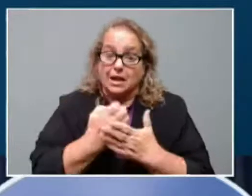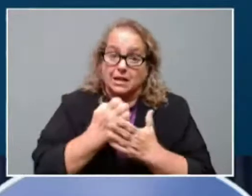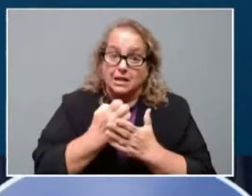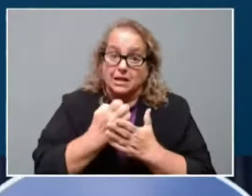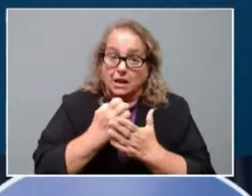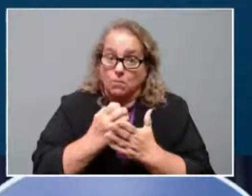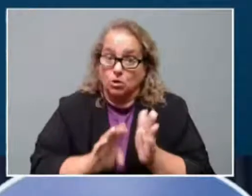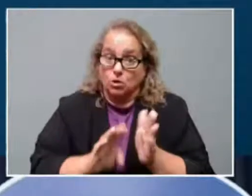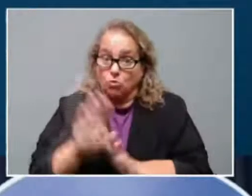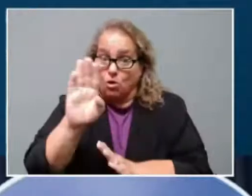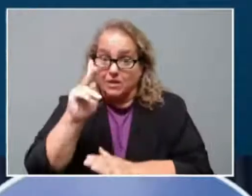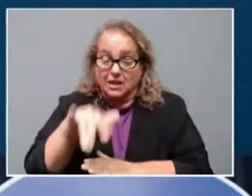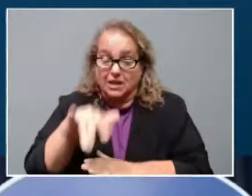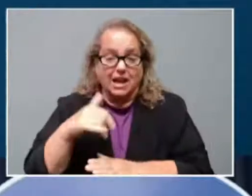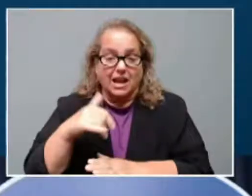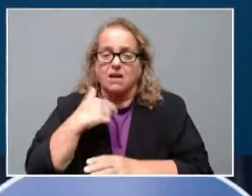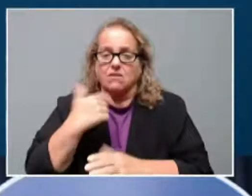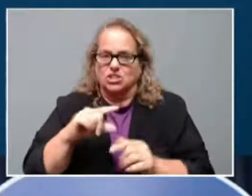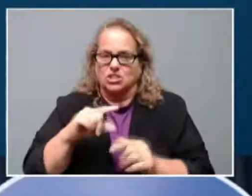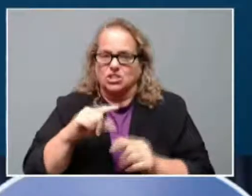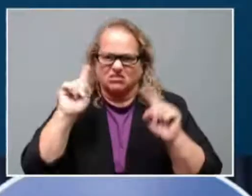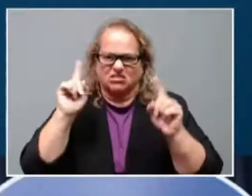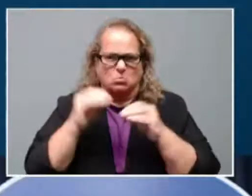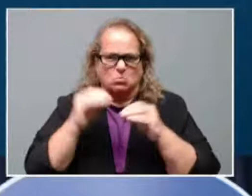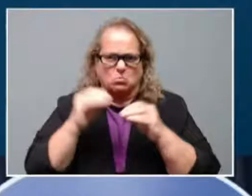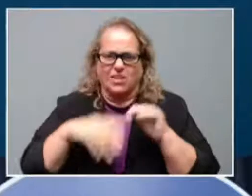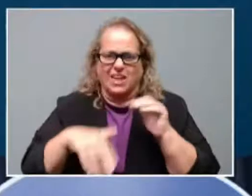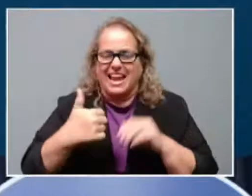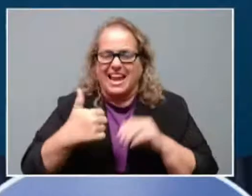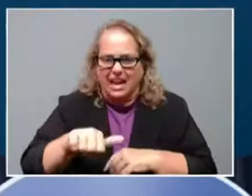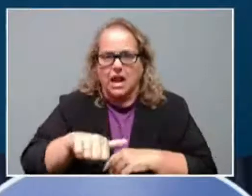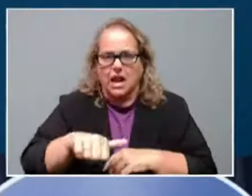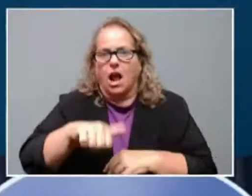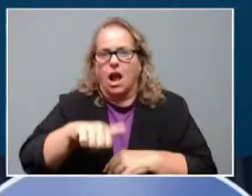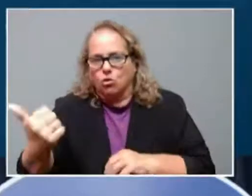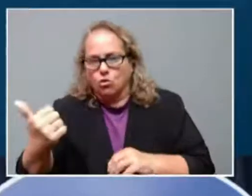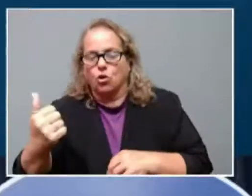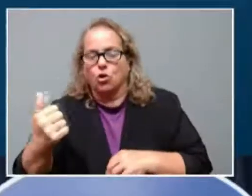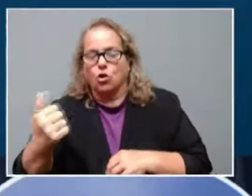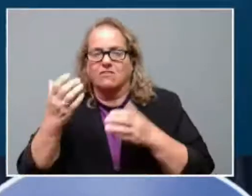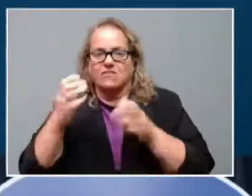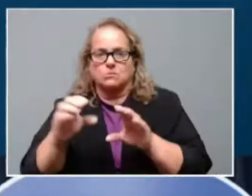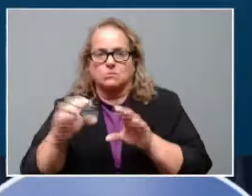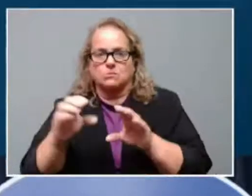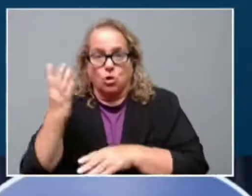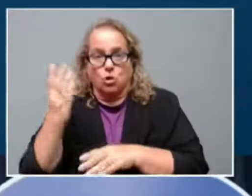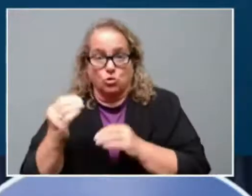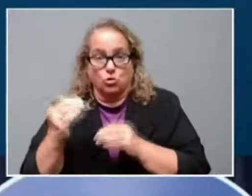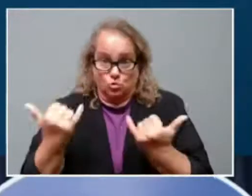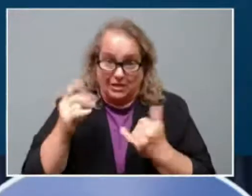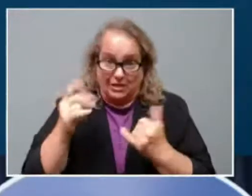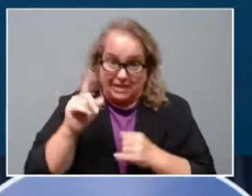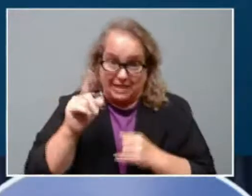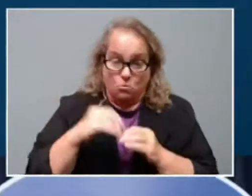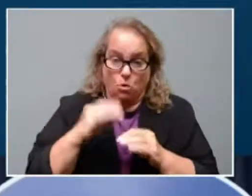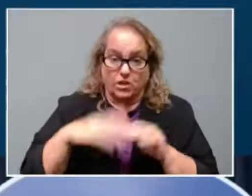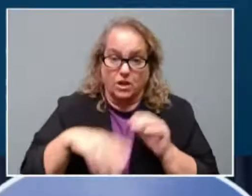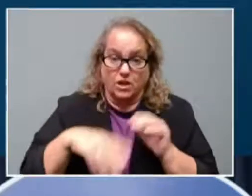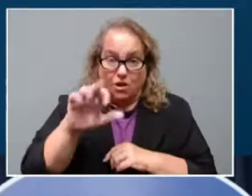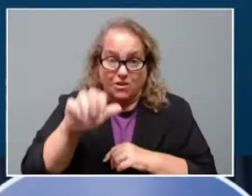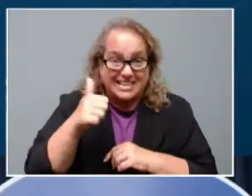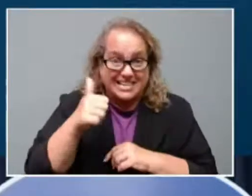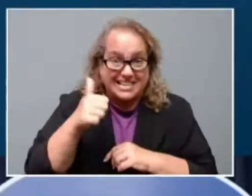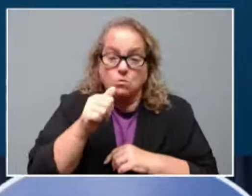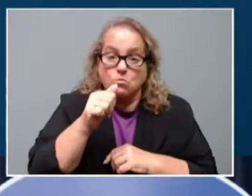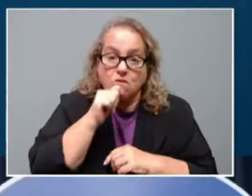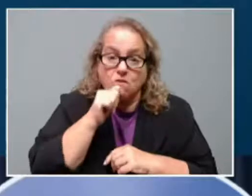any other full year total for investment growth. Year to date, more than 110 private sector new location and